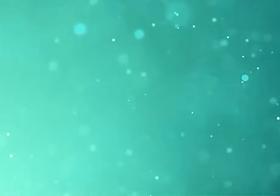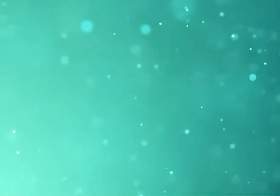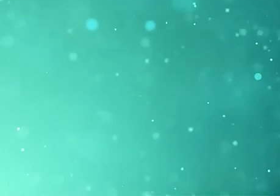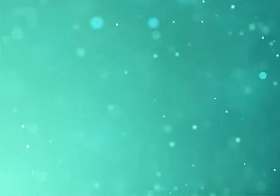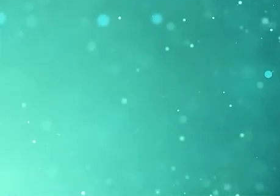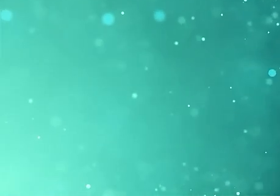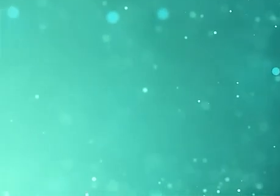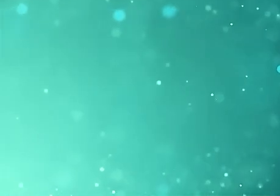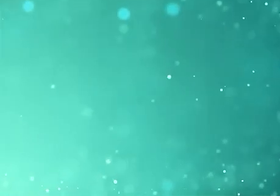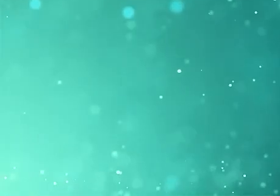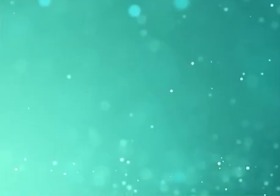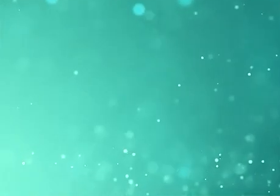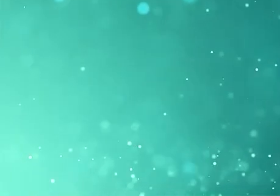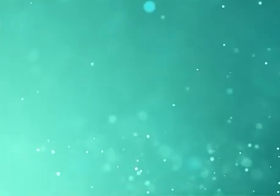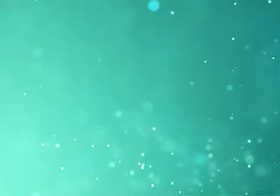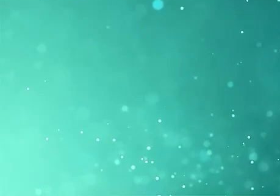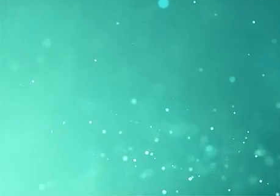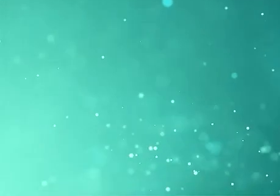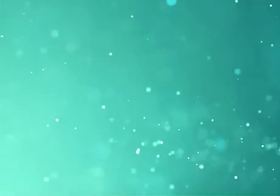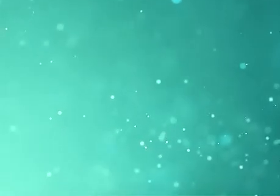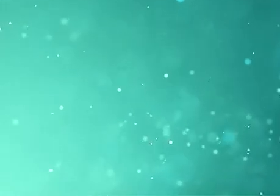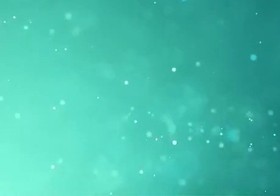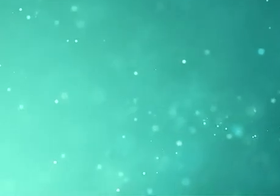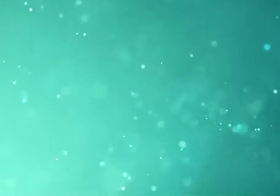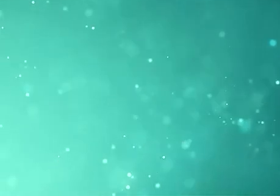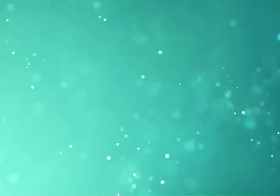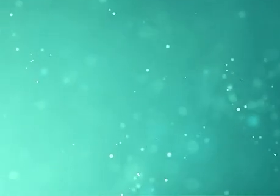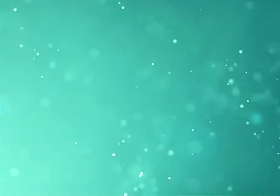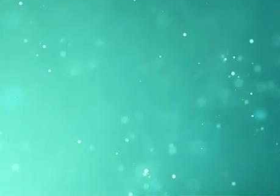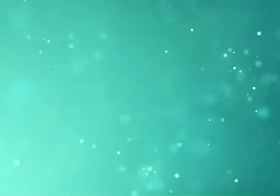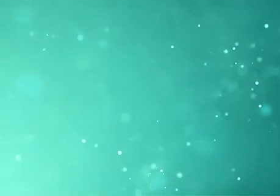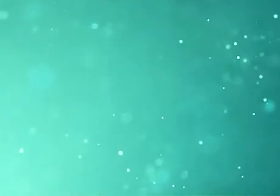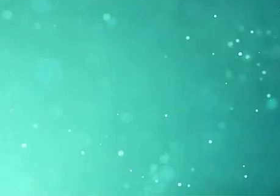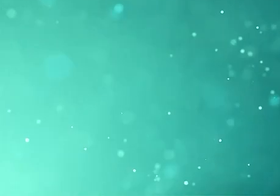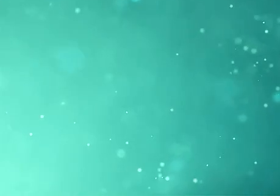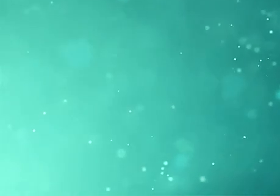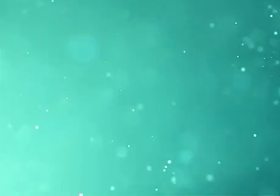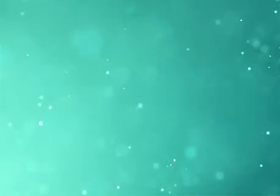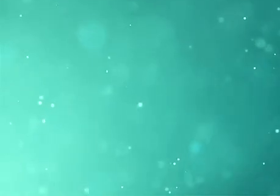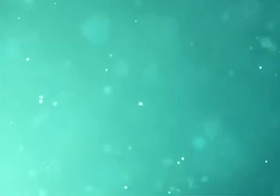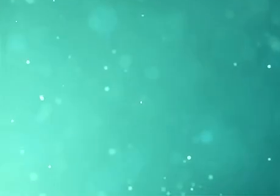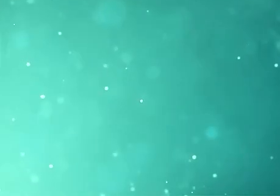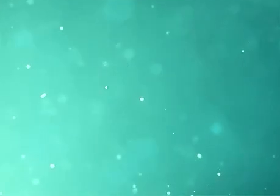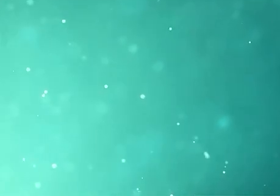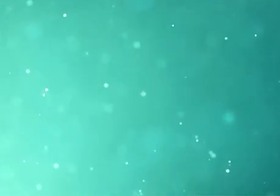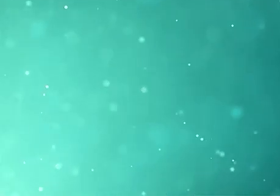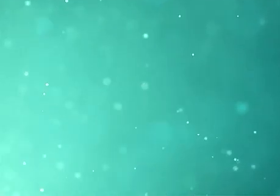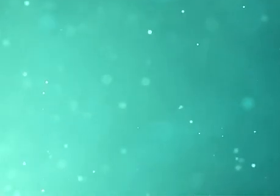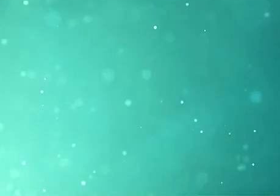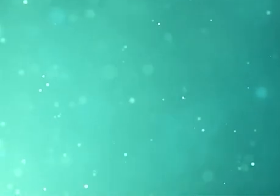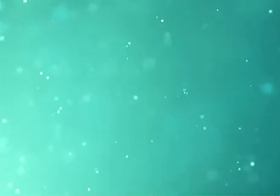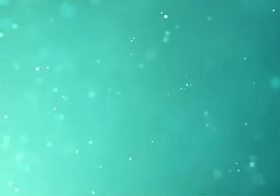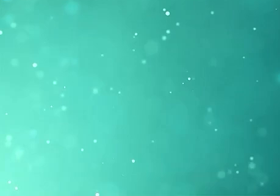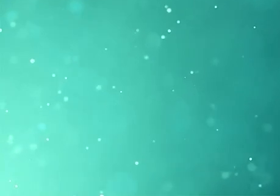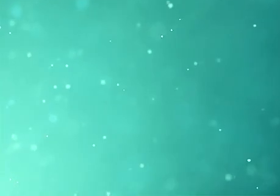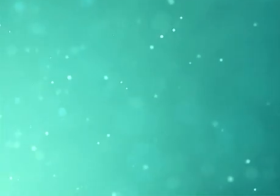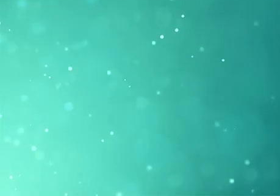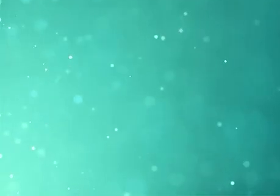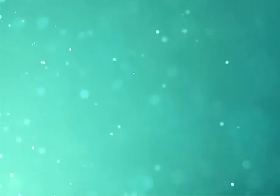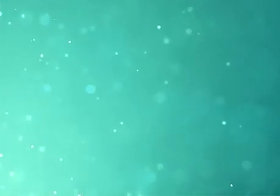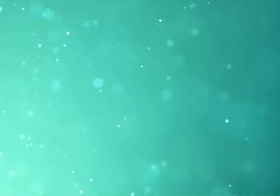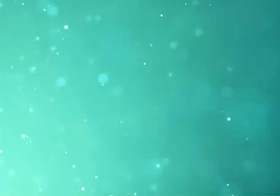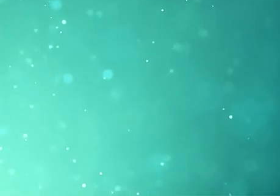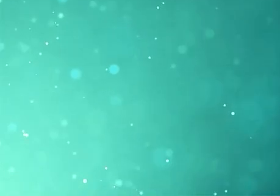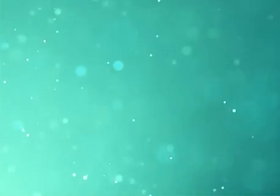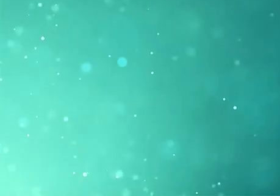harsh. They befriend that by which the ignorant are estranged. With their bodies they keep